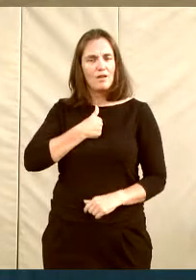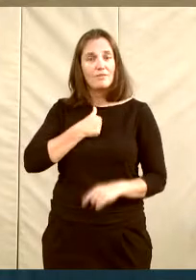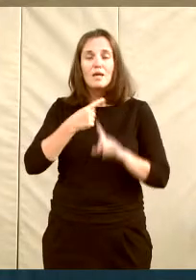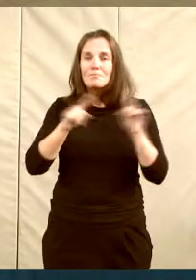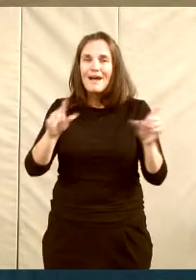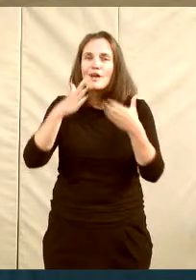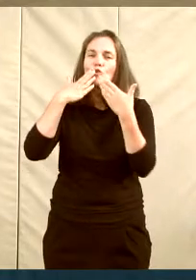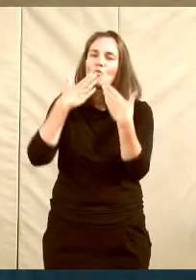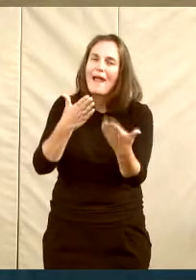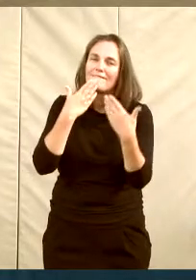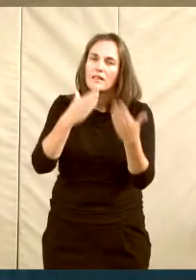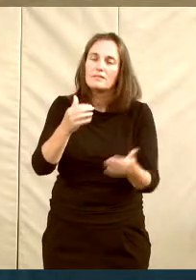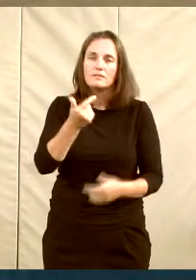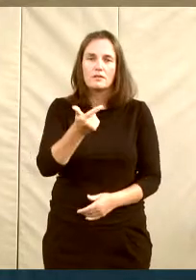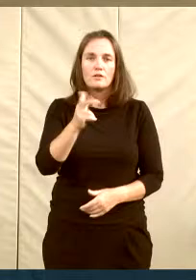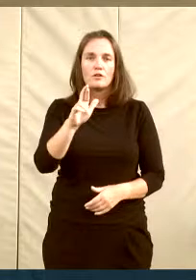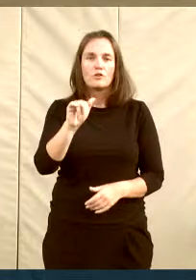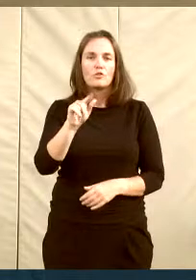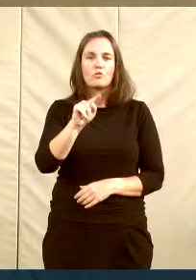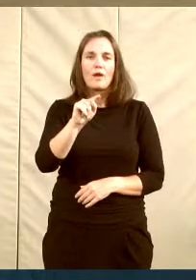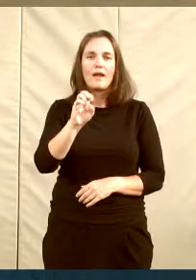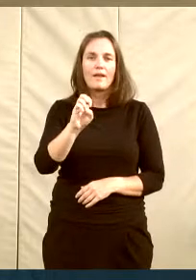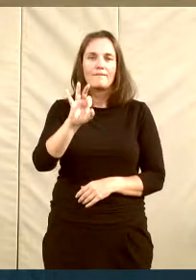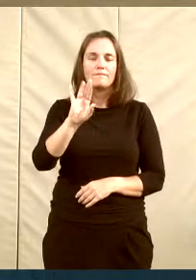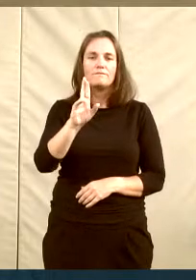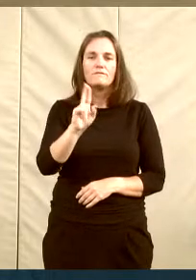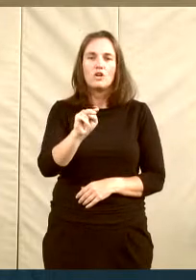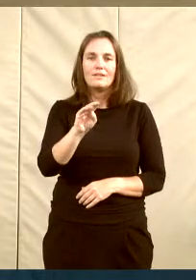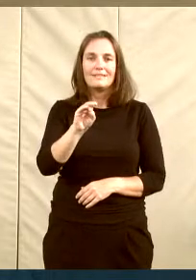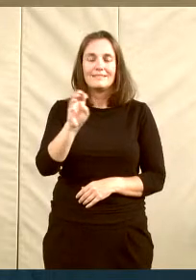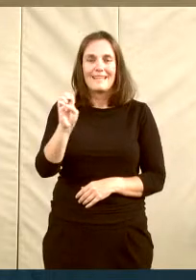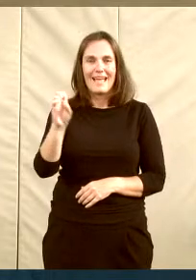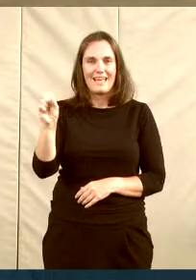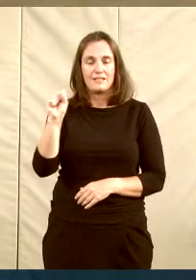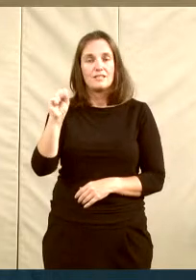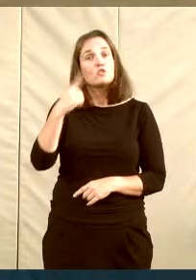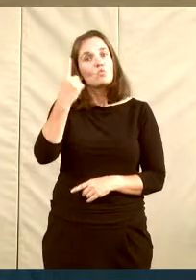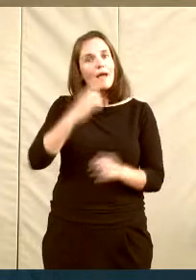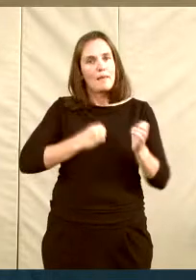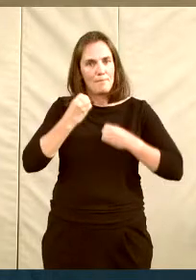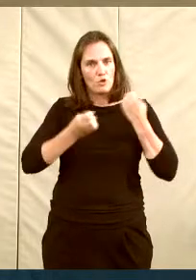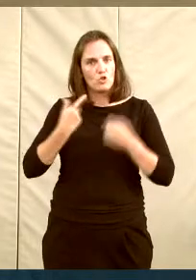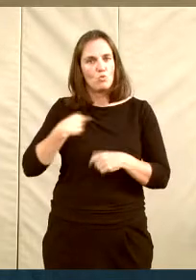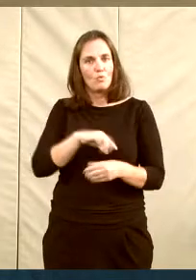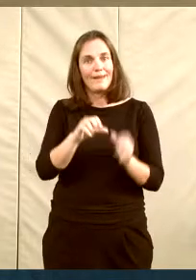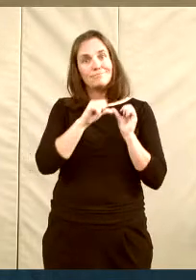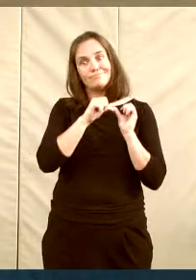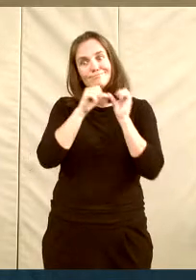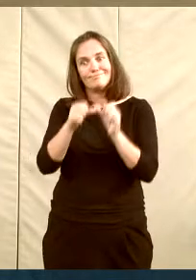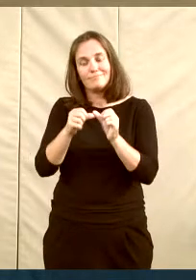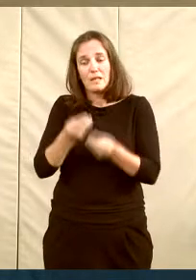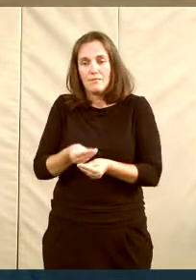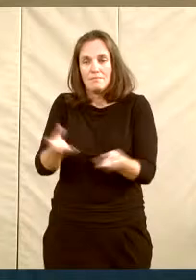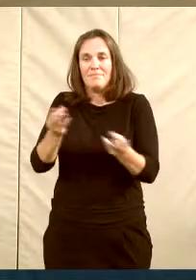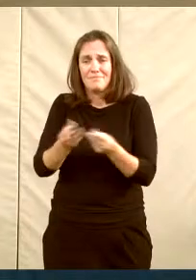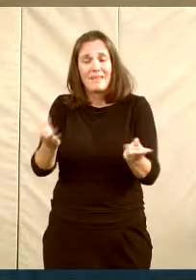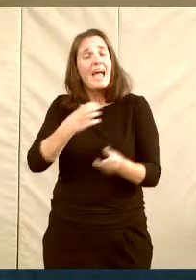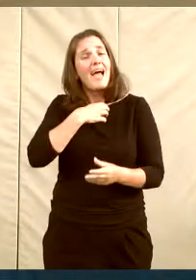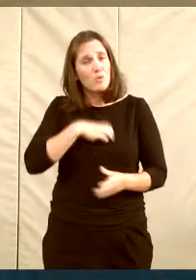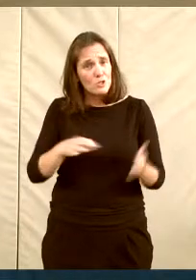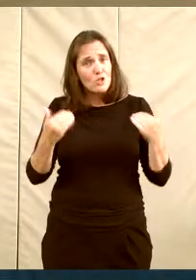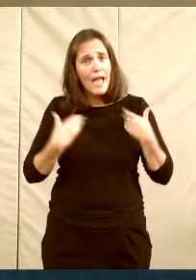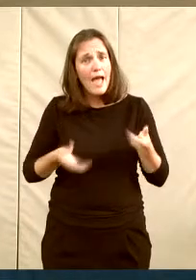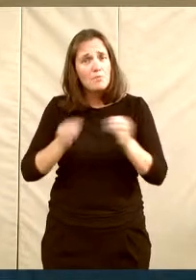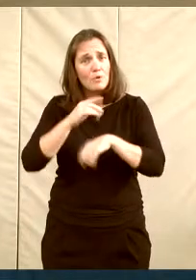one most fulfilling emotion that we can carry forward with us always. I wish we had more time together the last